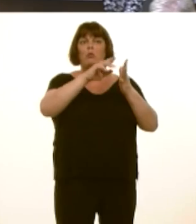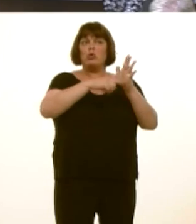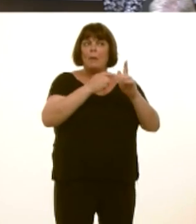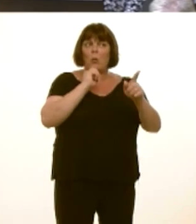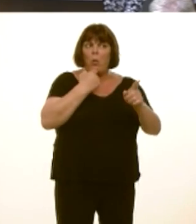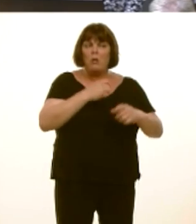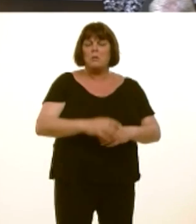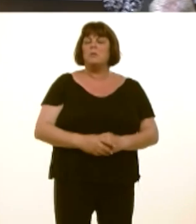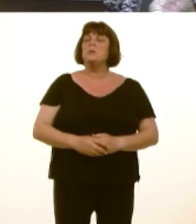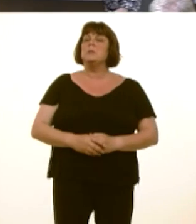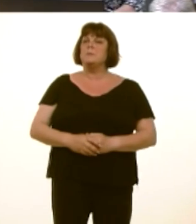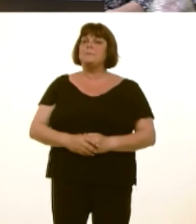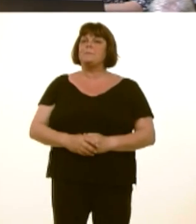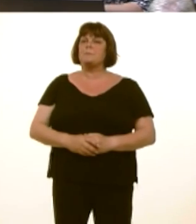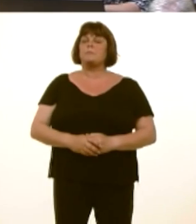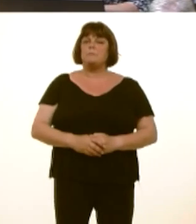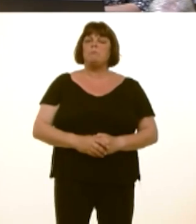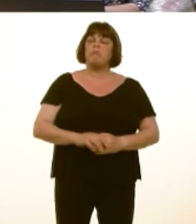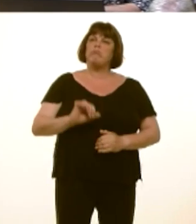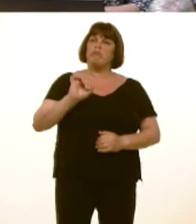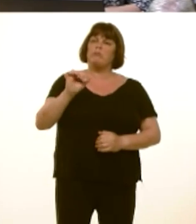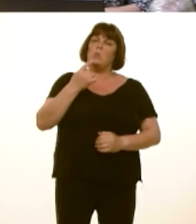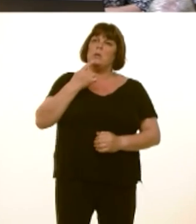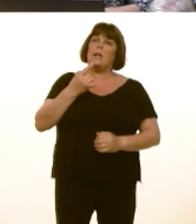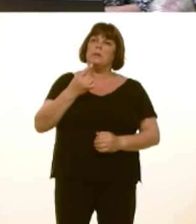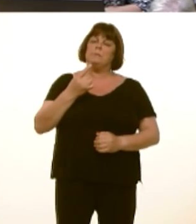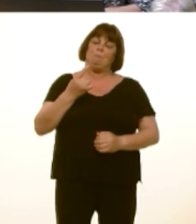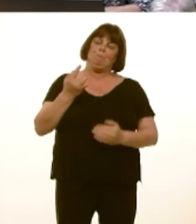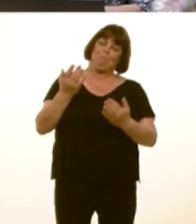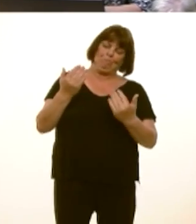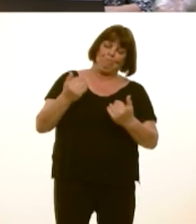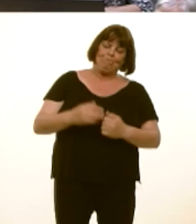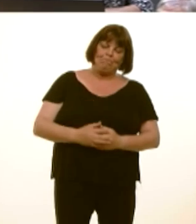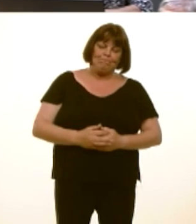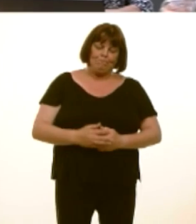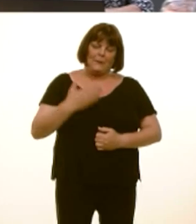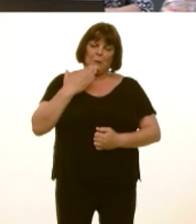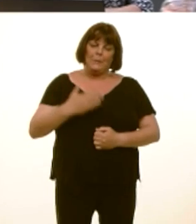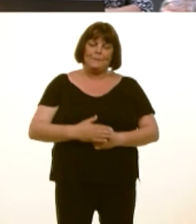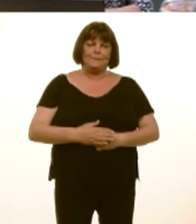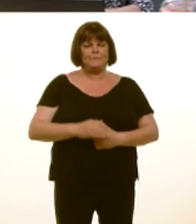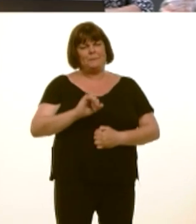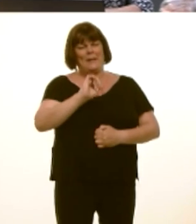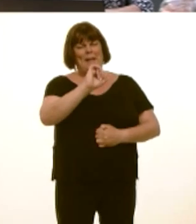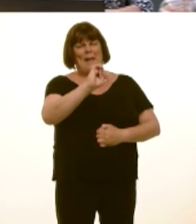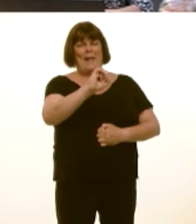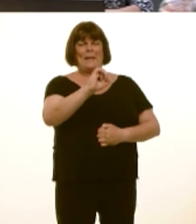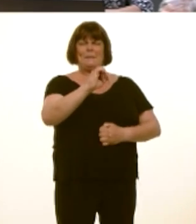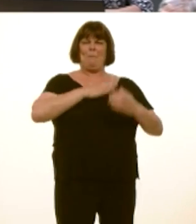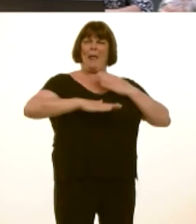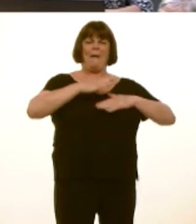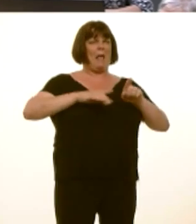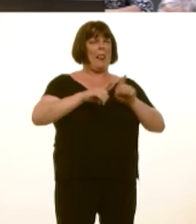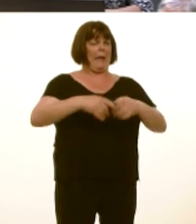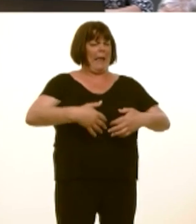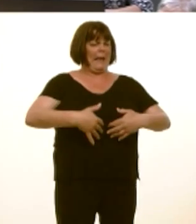Yeah, I thank the member for his comments. An outstanding act of instinctive bravery, I